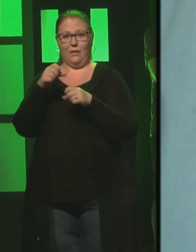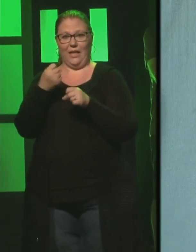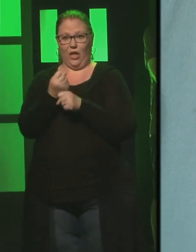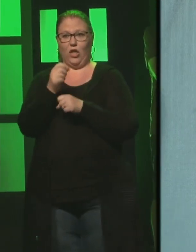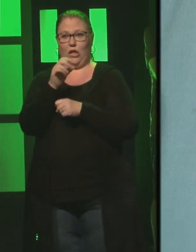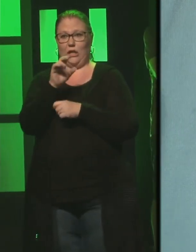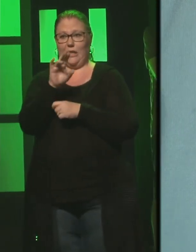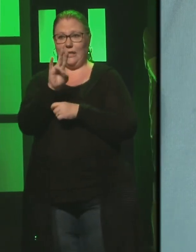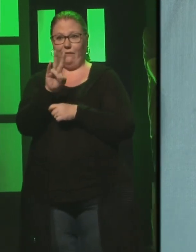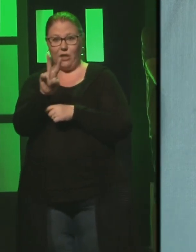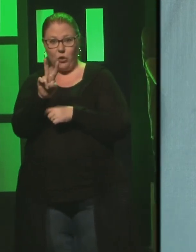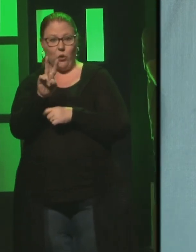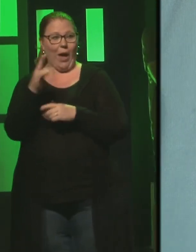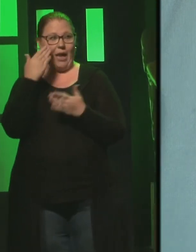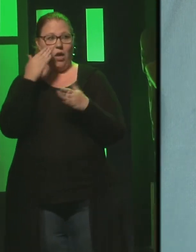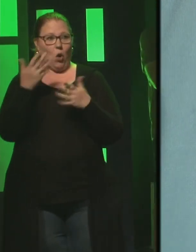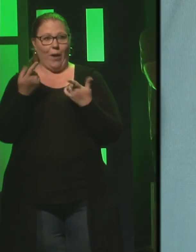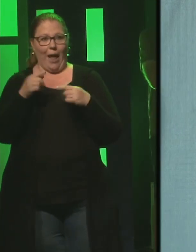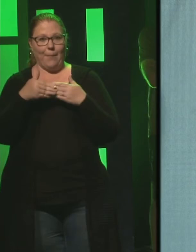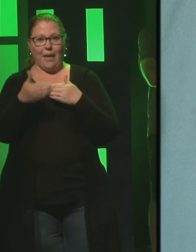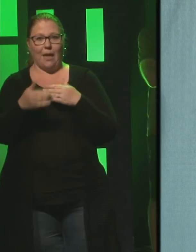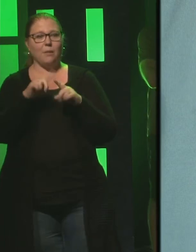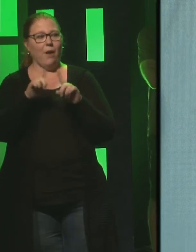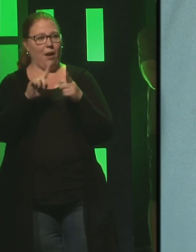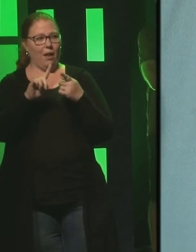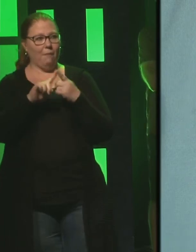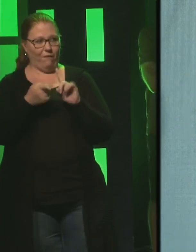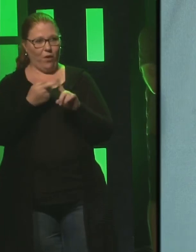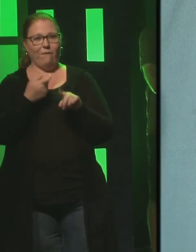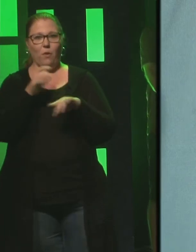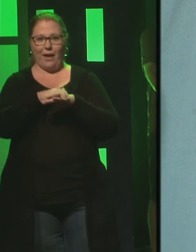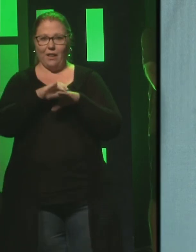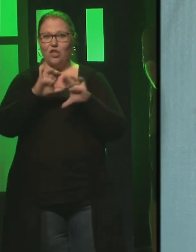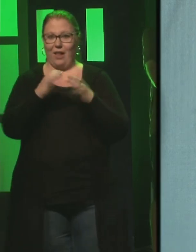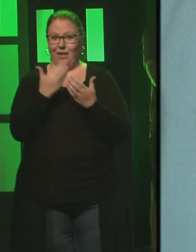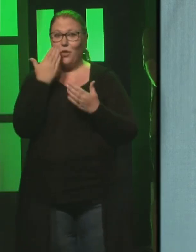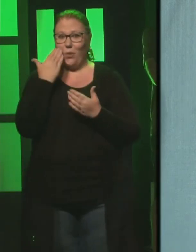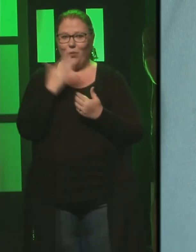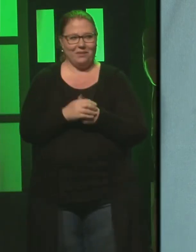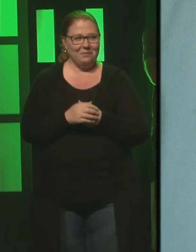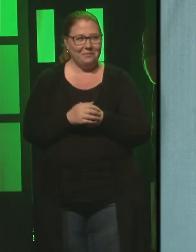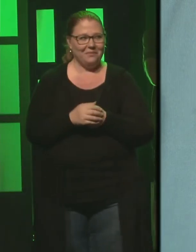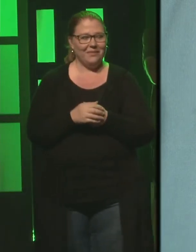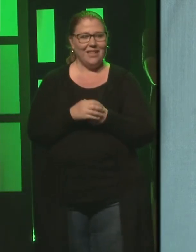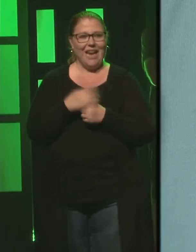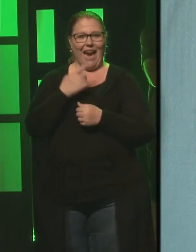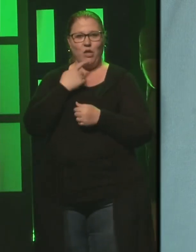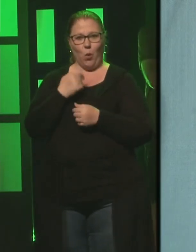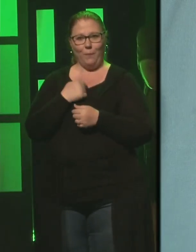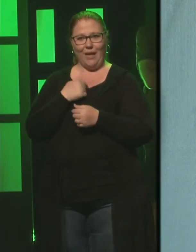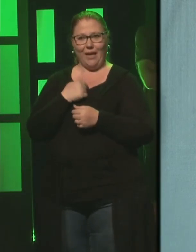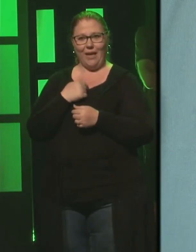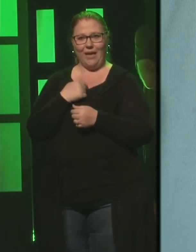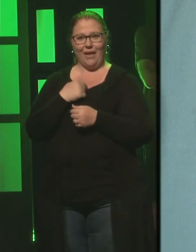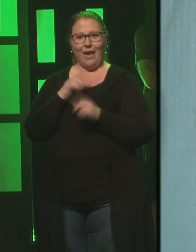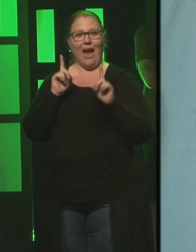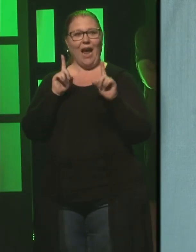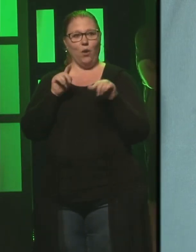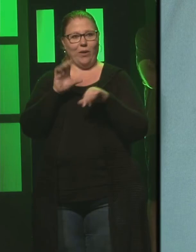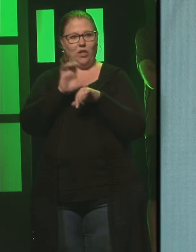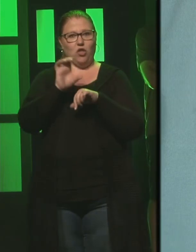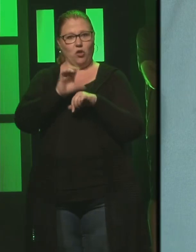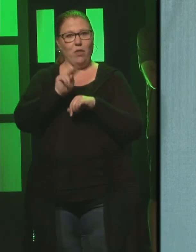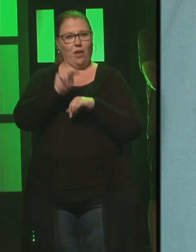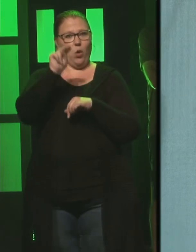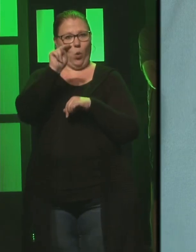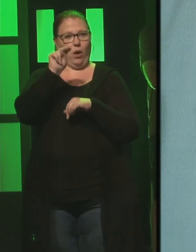no idea what was next. However, a friend of mine from English class had an idea. He told me that he taught junior church at one of the northern suburb